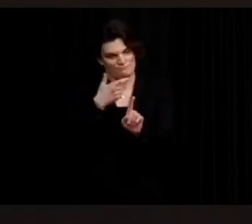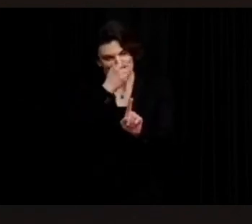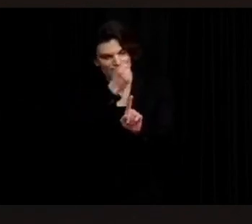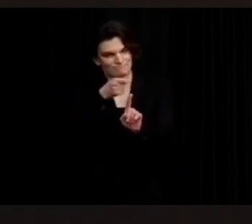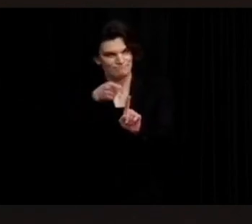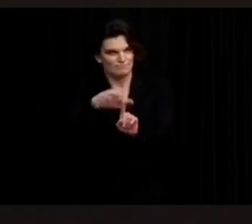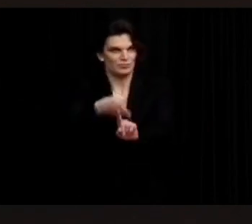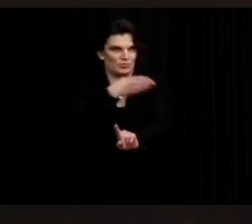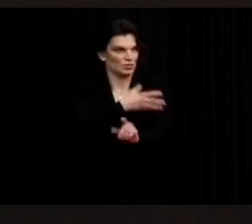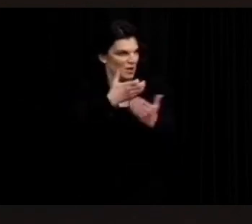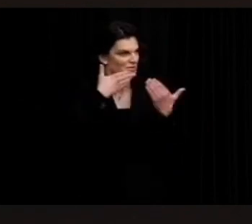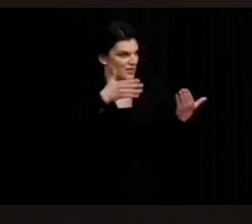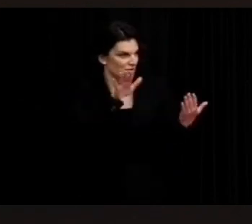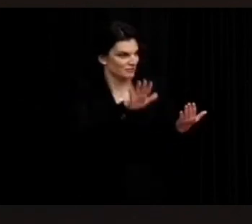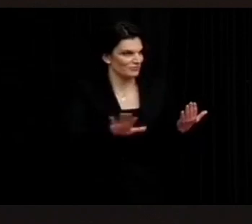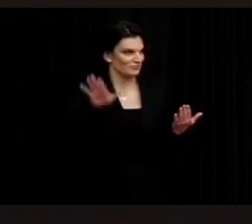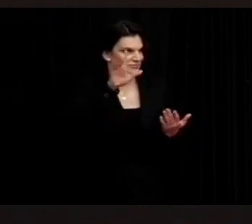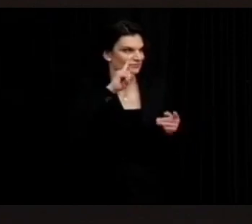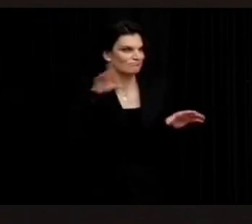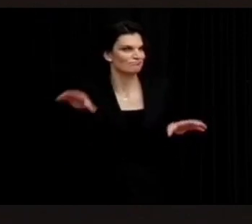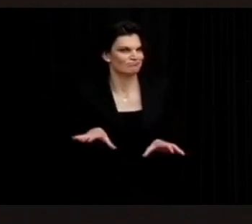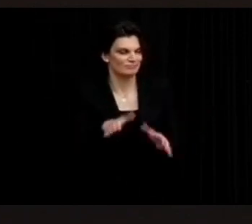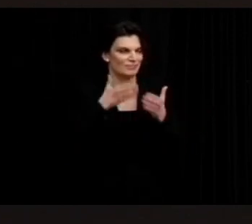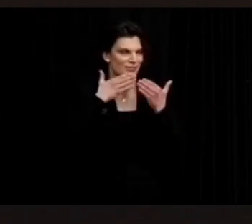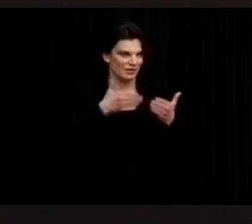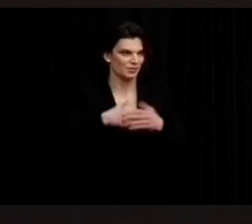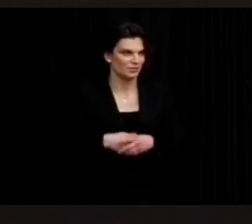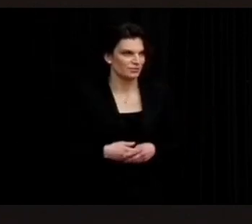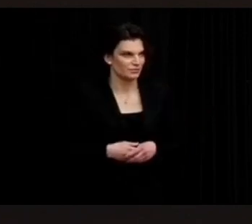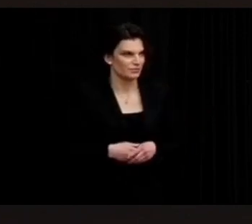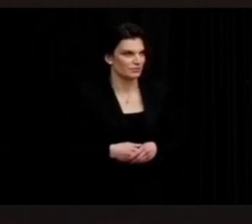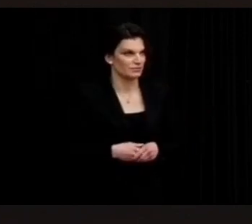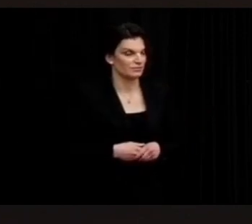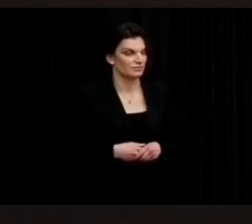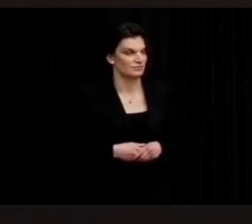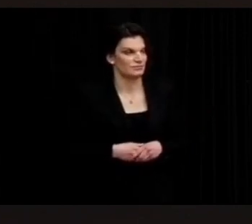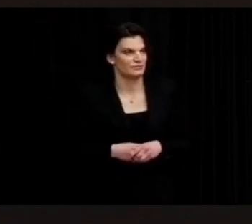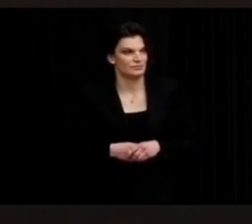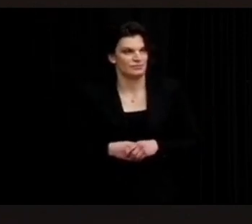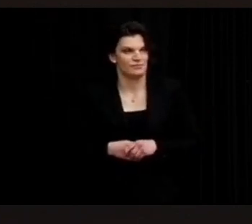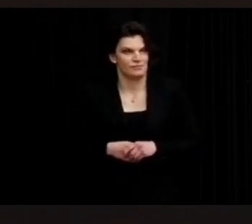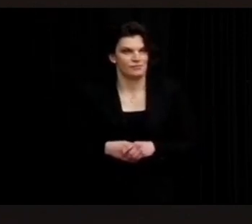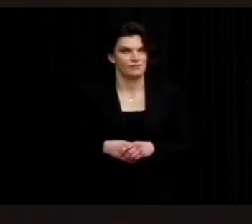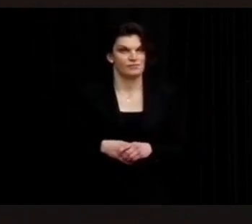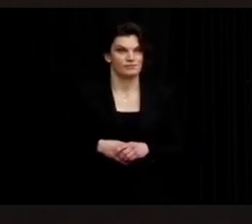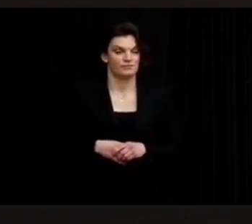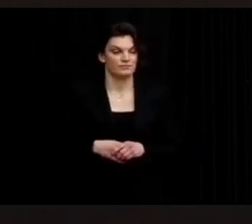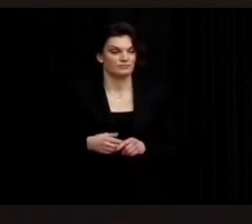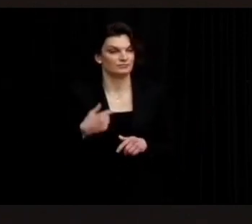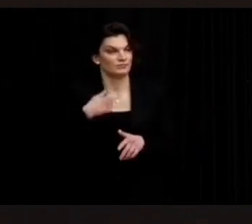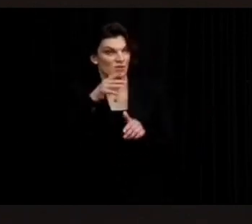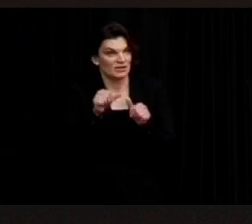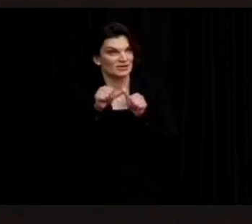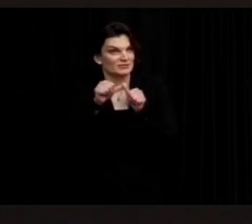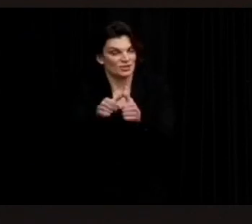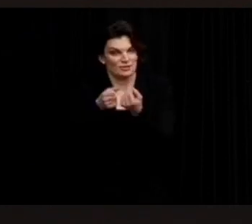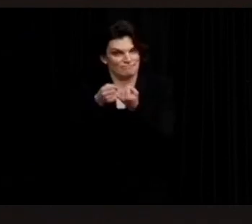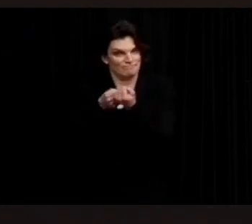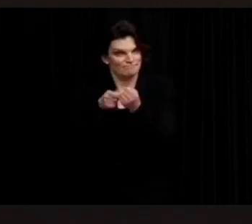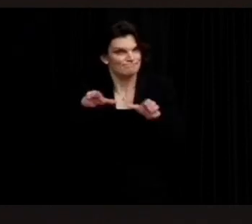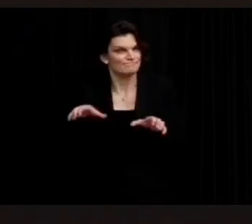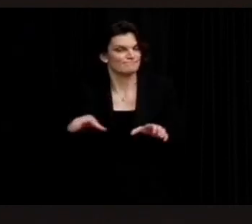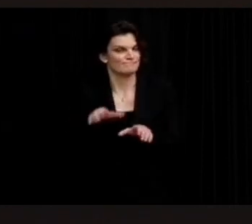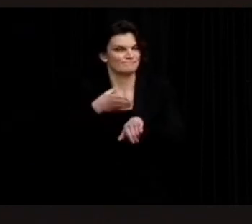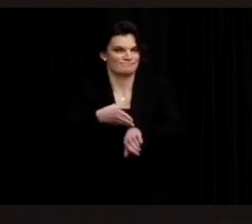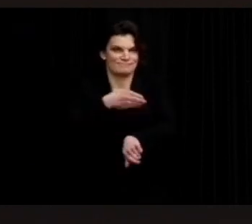doing in this space. And I know that we continue to drive this work. We're going to make sure that more people